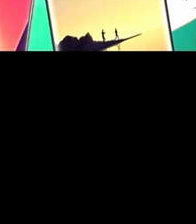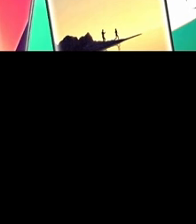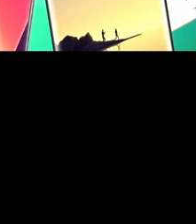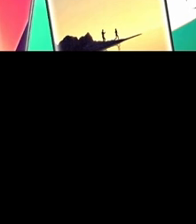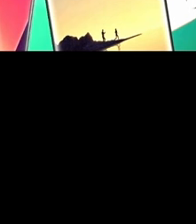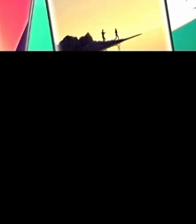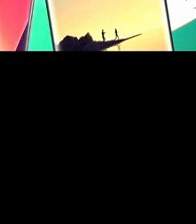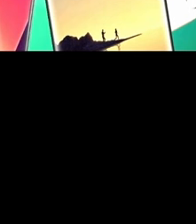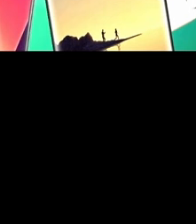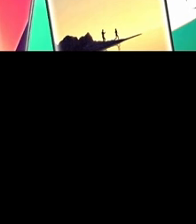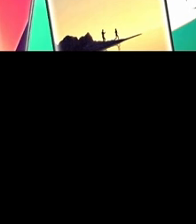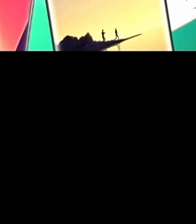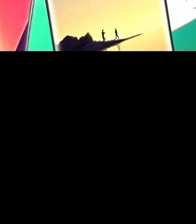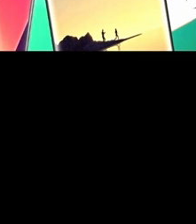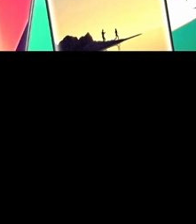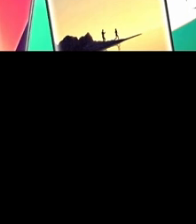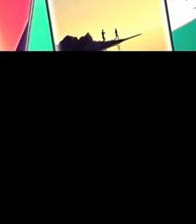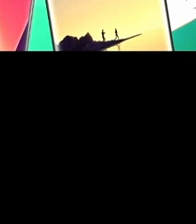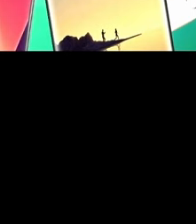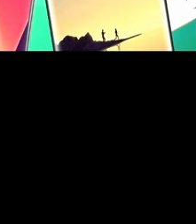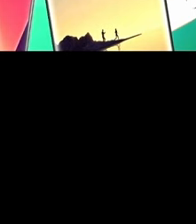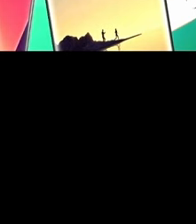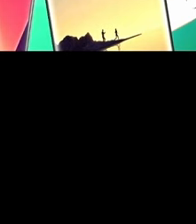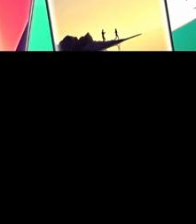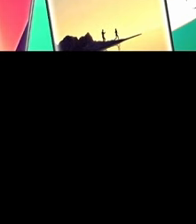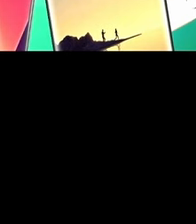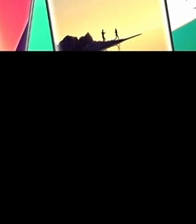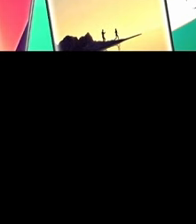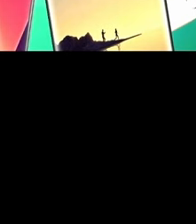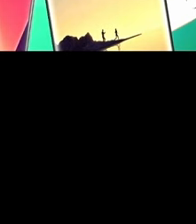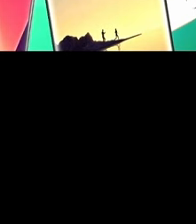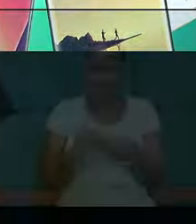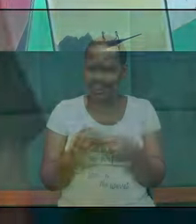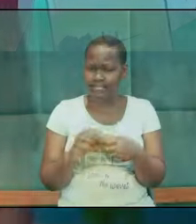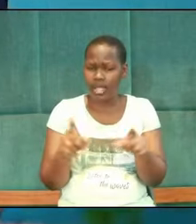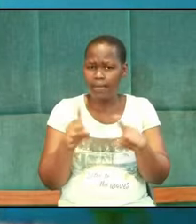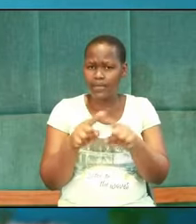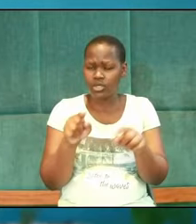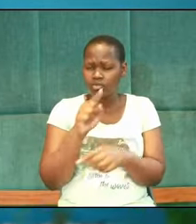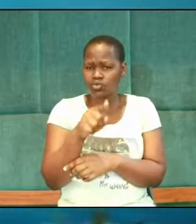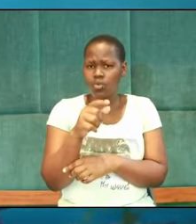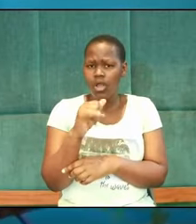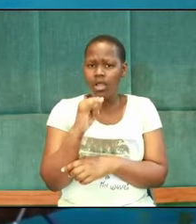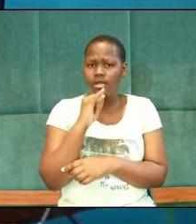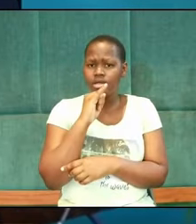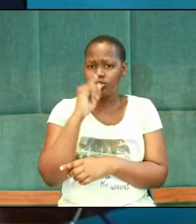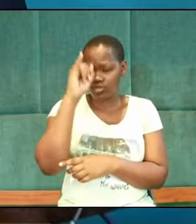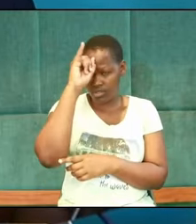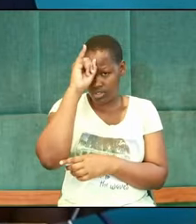in 1969. That placed a man on the moon. Yet you are ignorant.